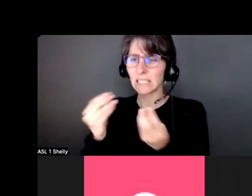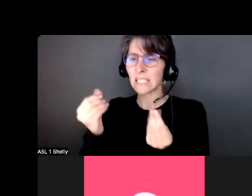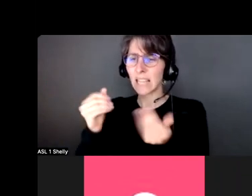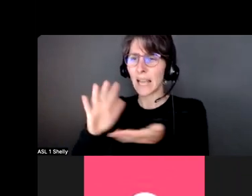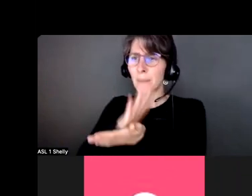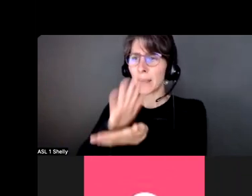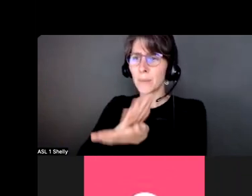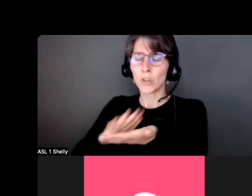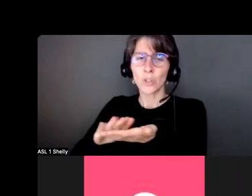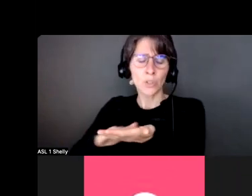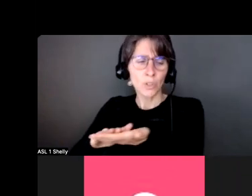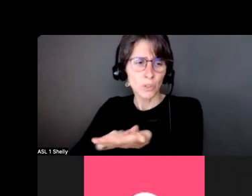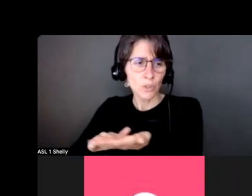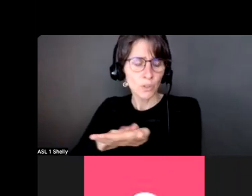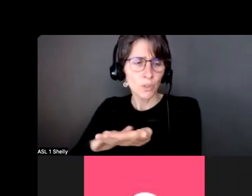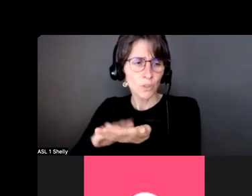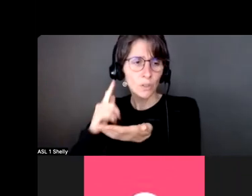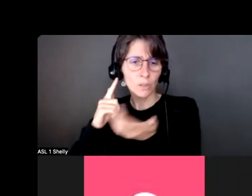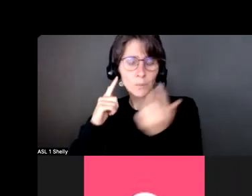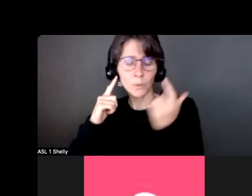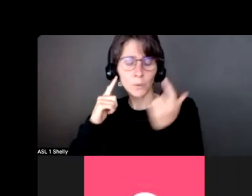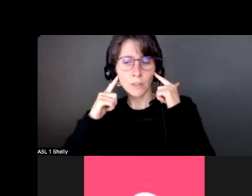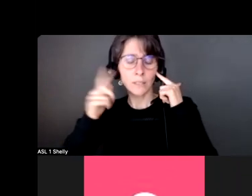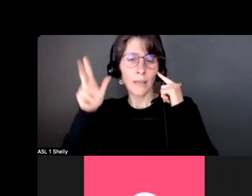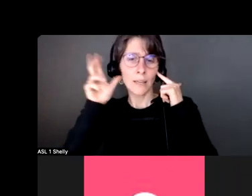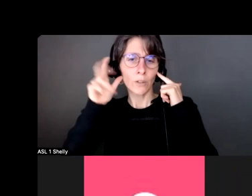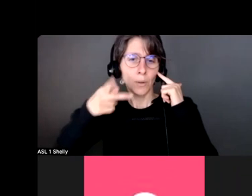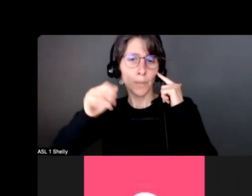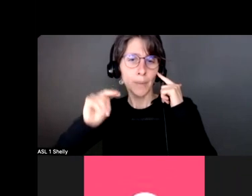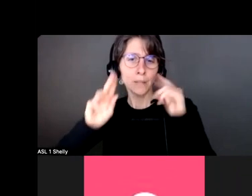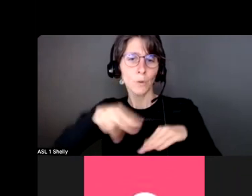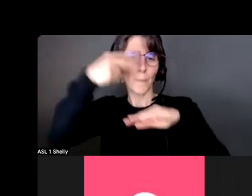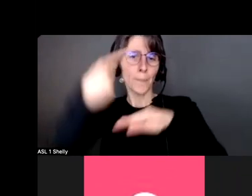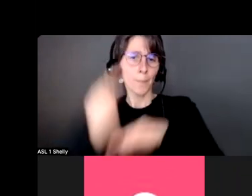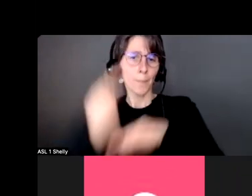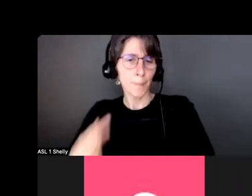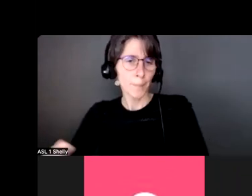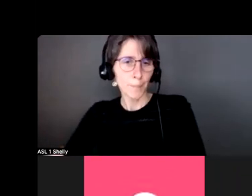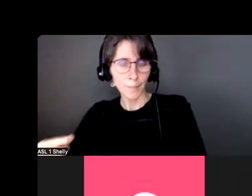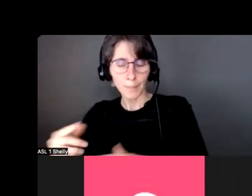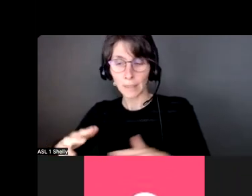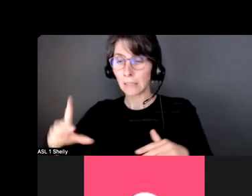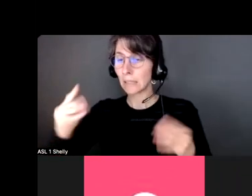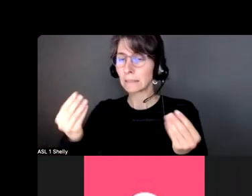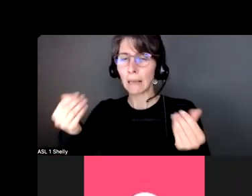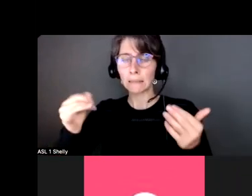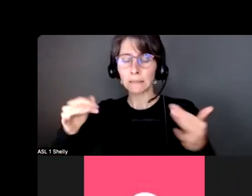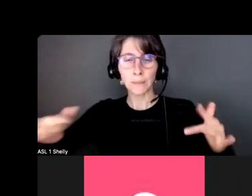Between the ears, a pin drops, dust rises, and my hands explore a filthy wall.